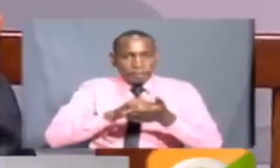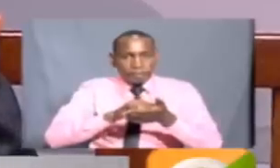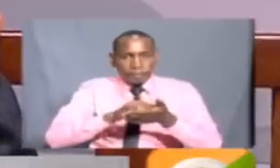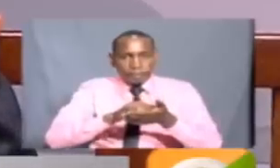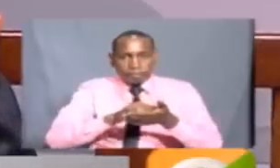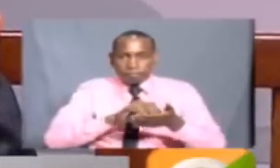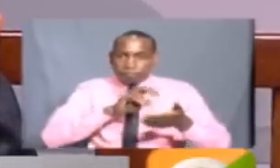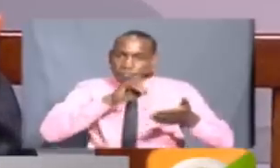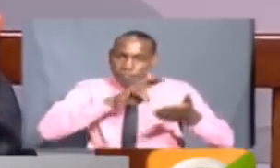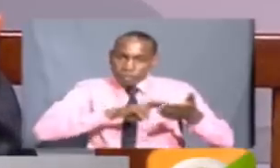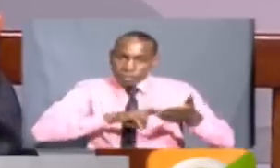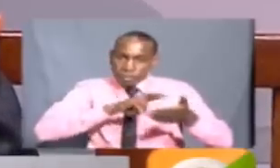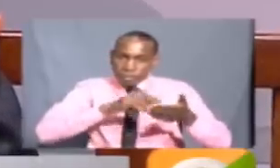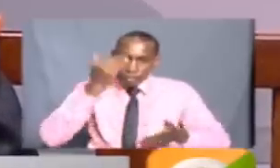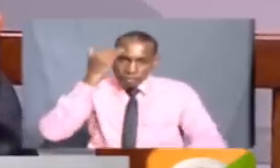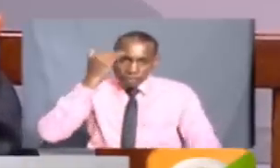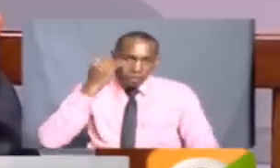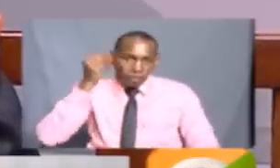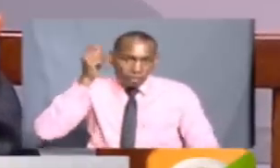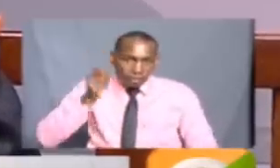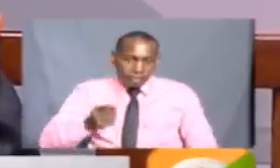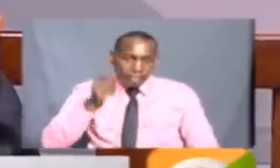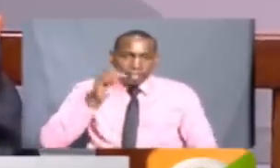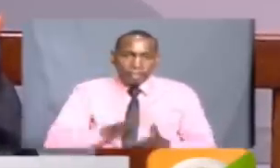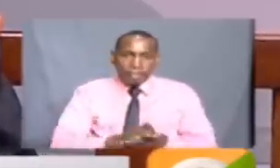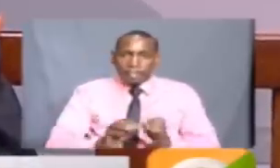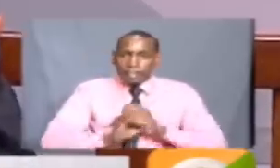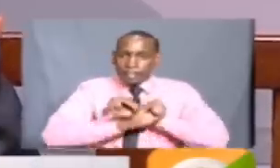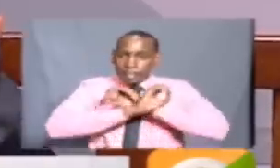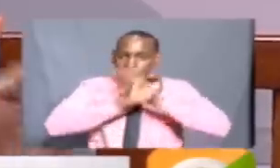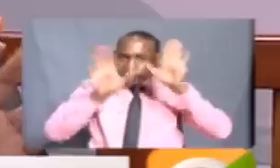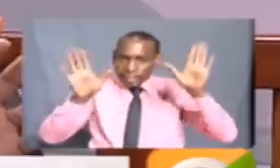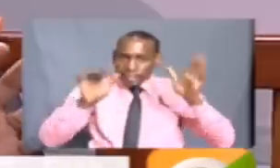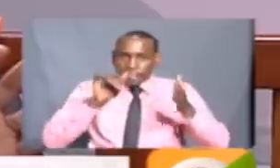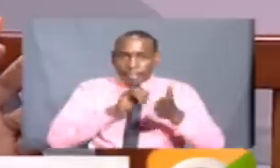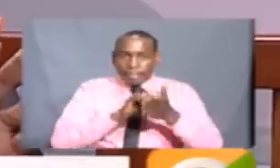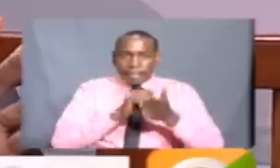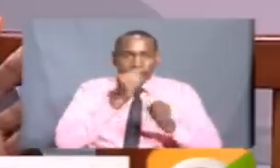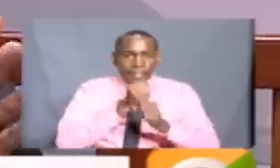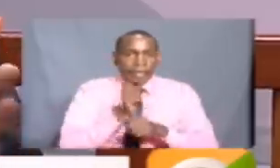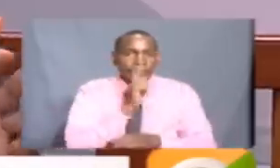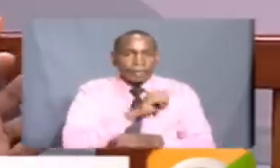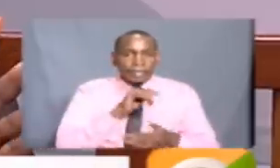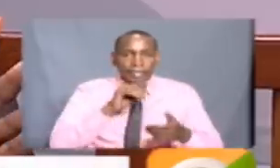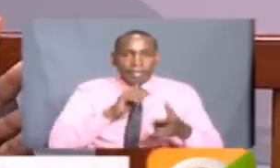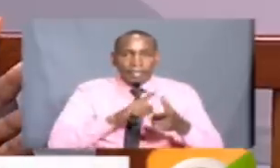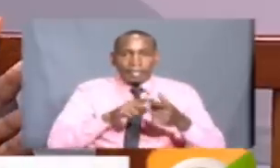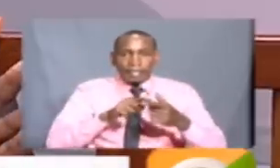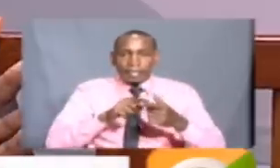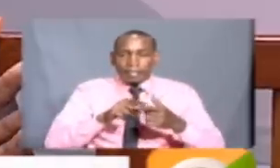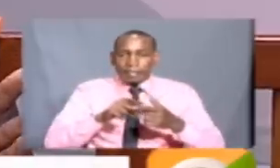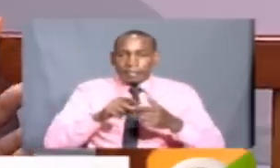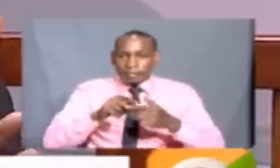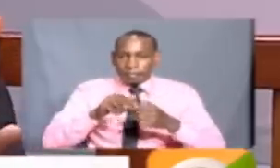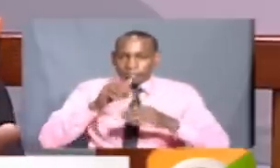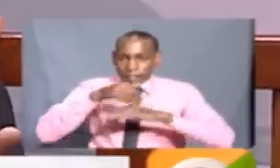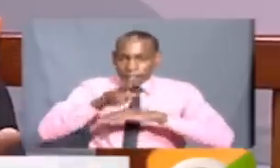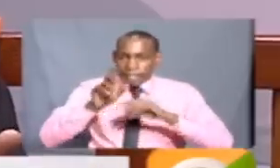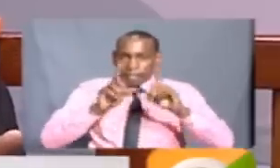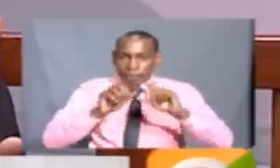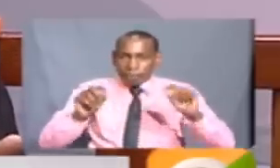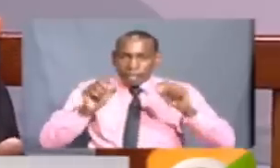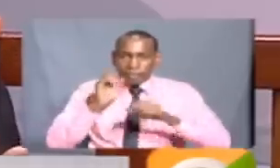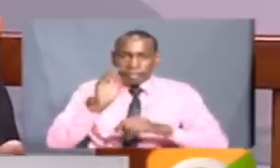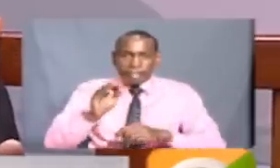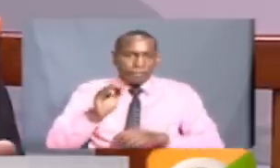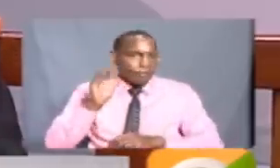judgments. Yeah. And they speak loudly and clearly. And if that is done, then it will send a clear message that if you don't obey